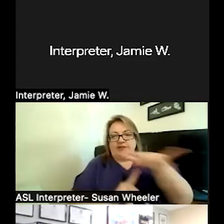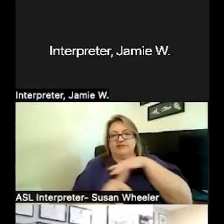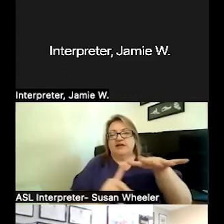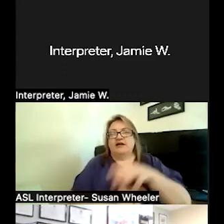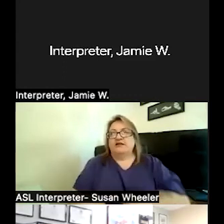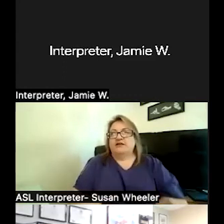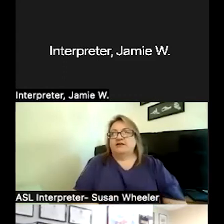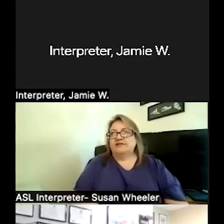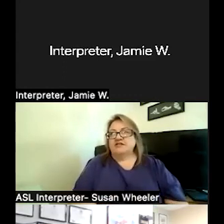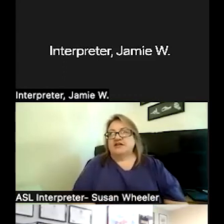And again, our websites.